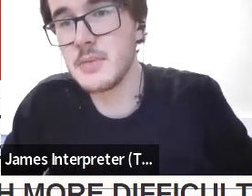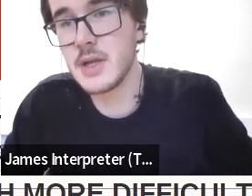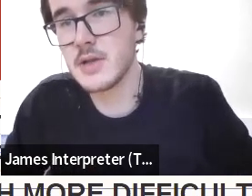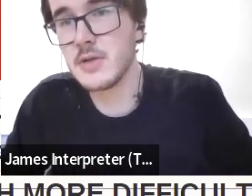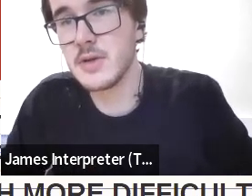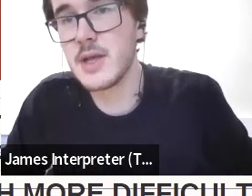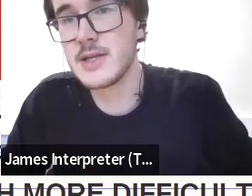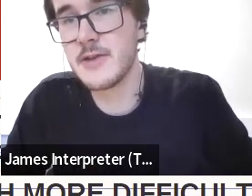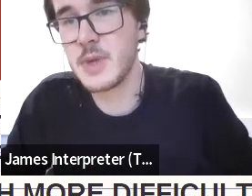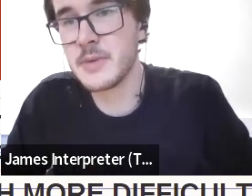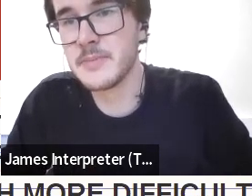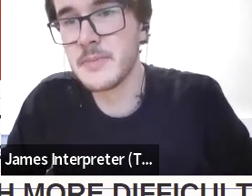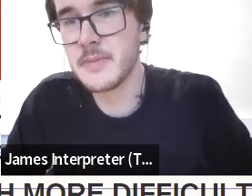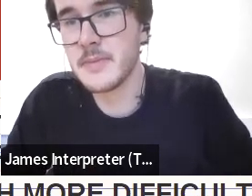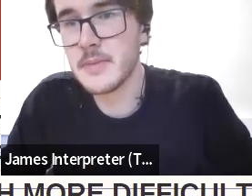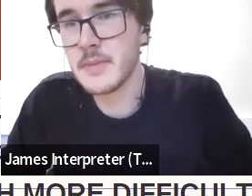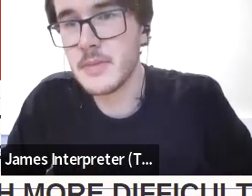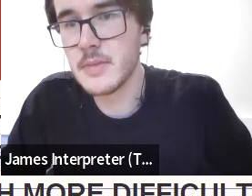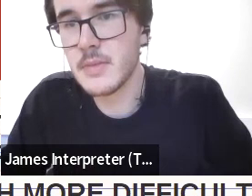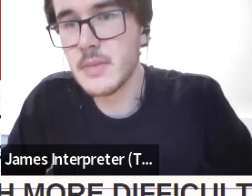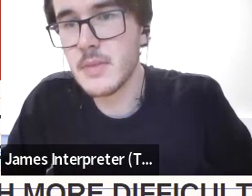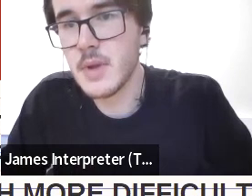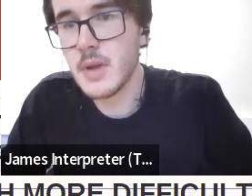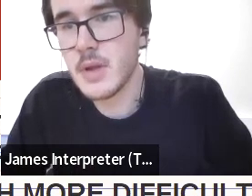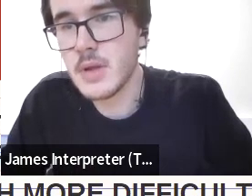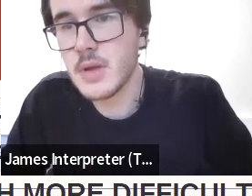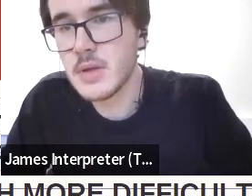sign and be including deaf people.